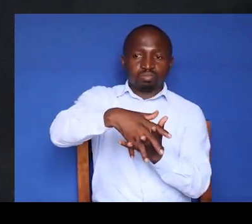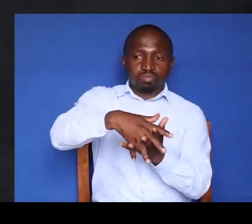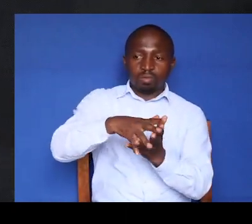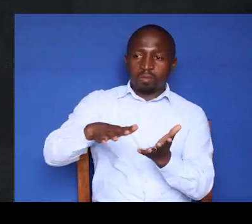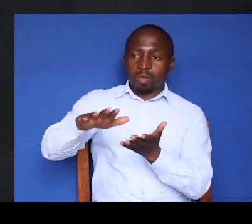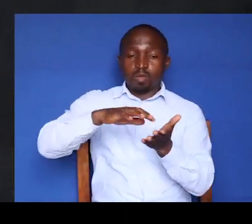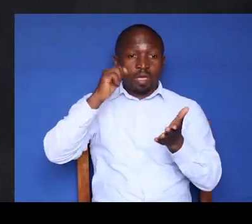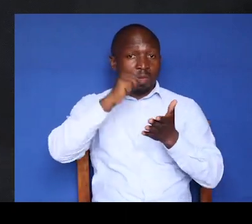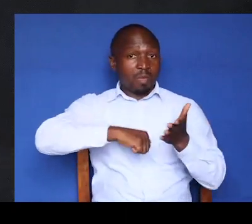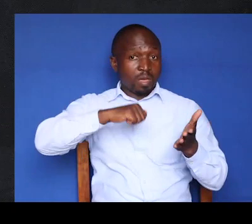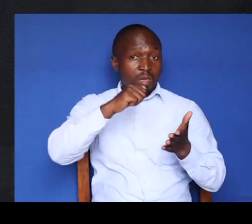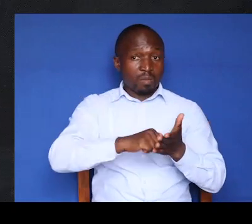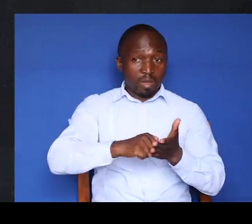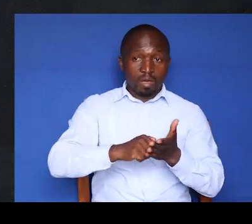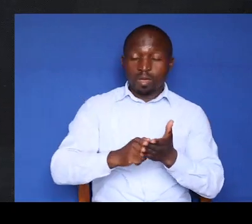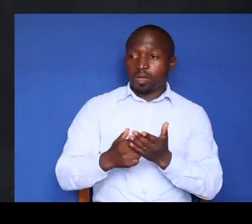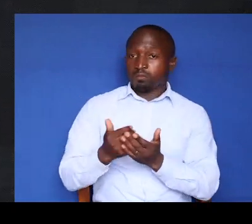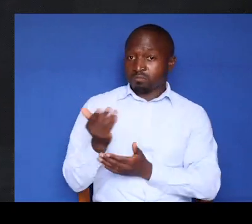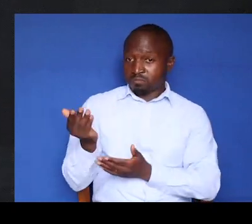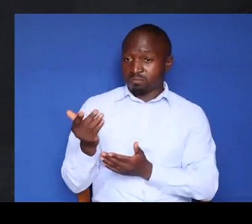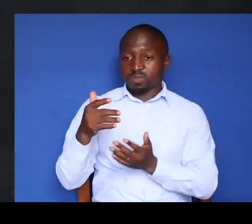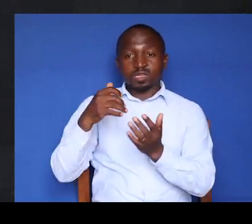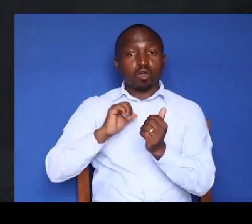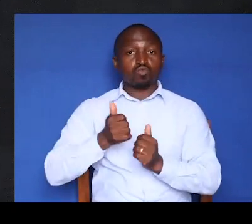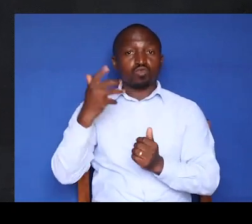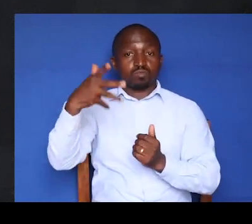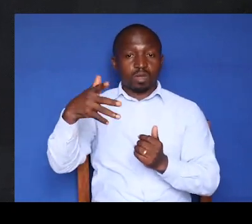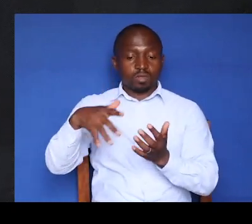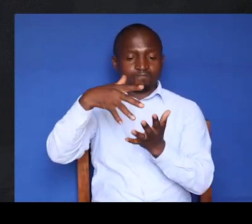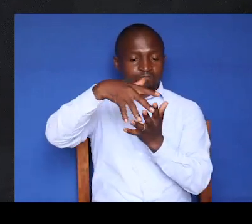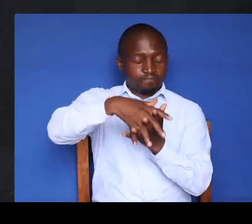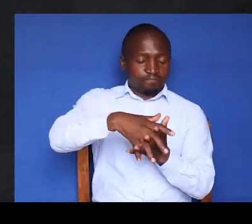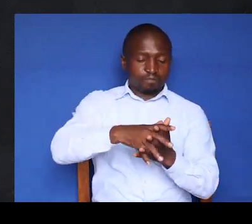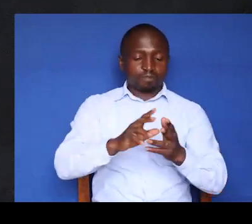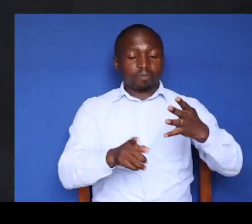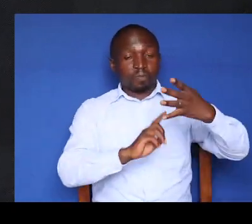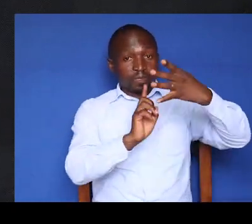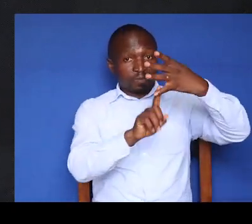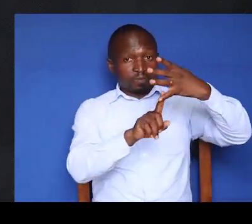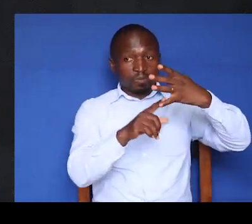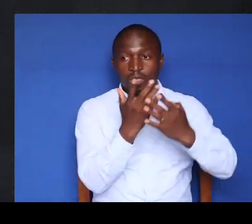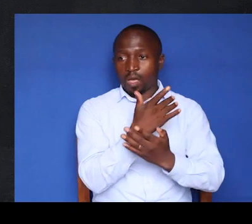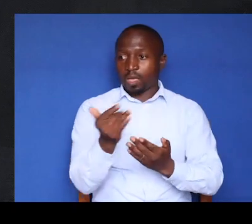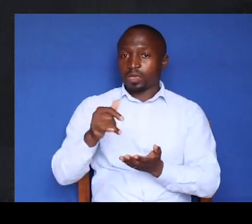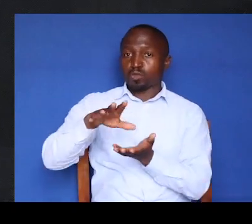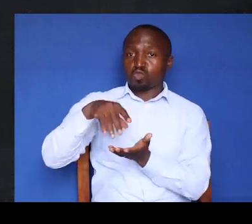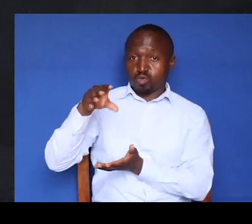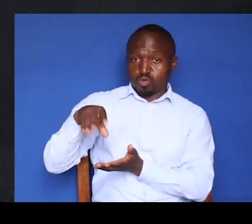rocks are naturally permeable. 4, type of soil, where soil is